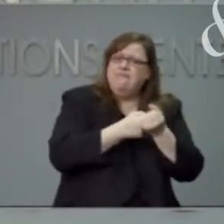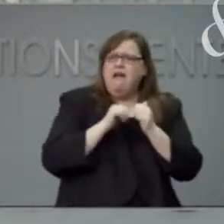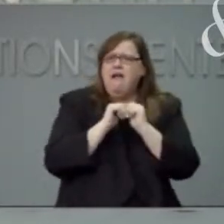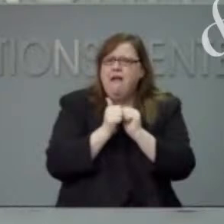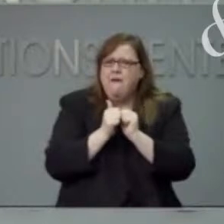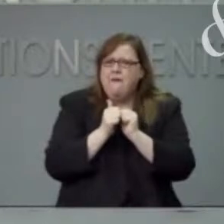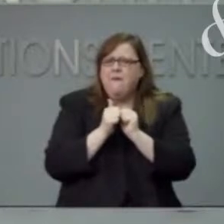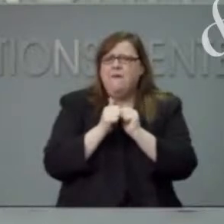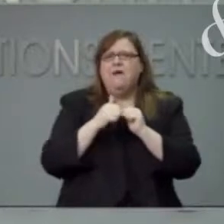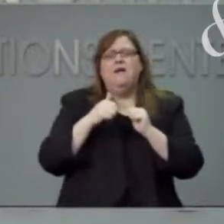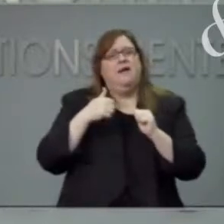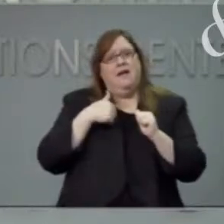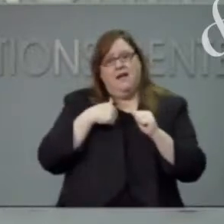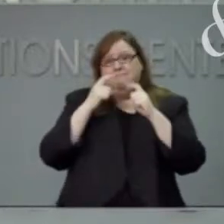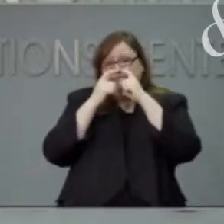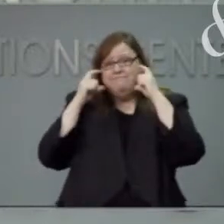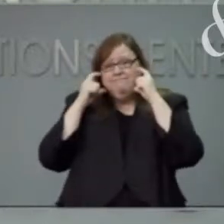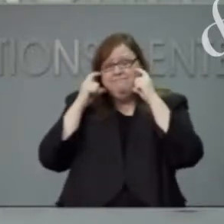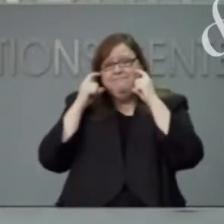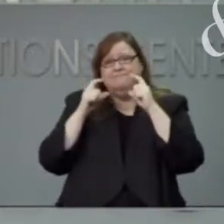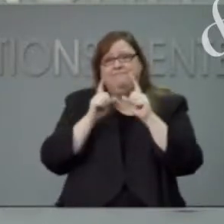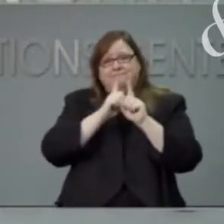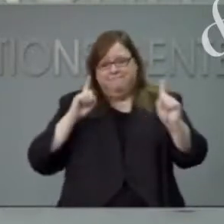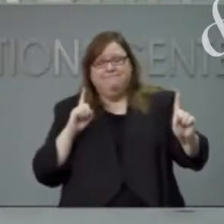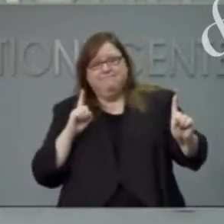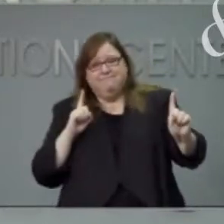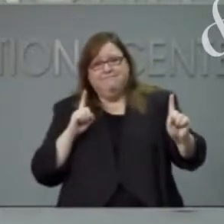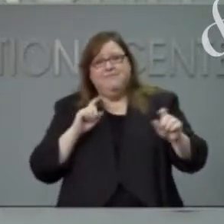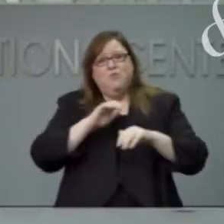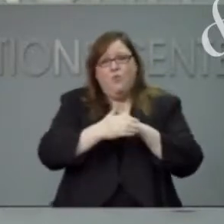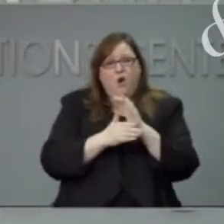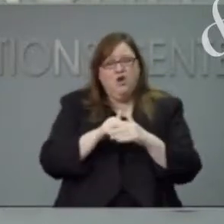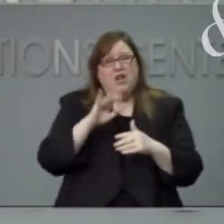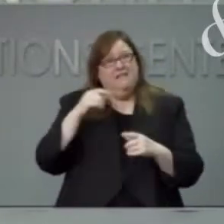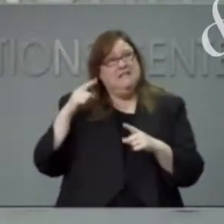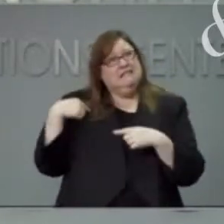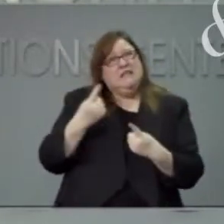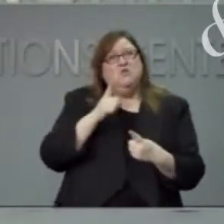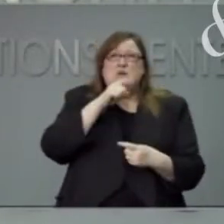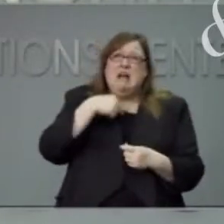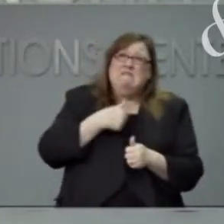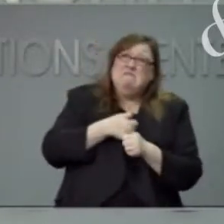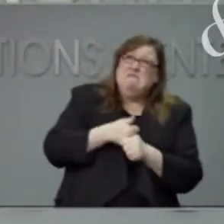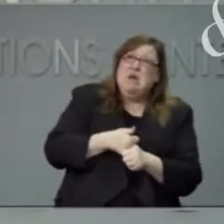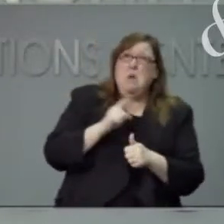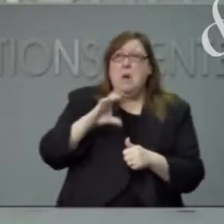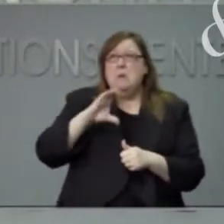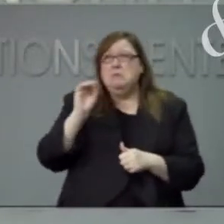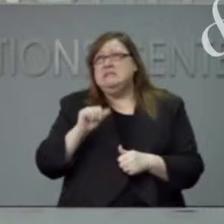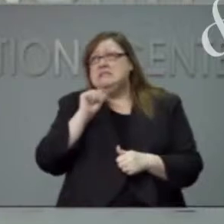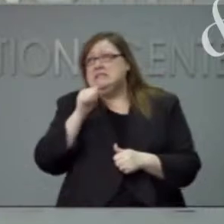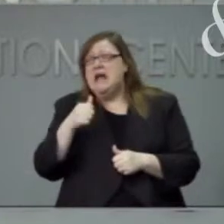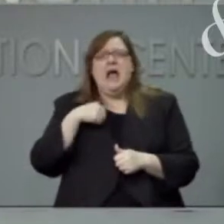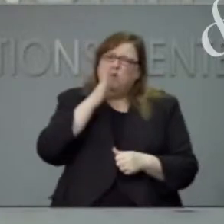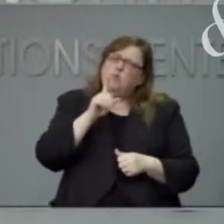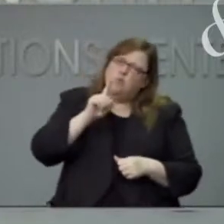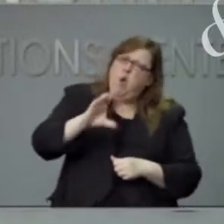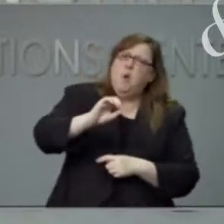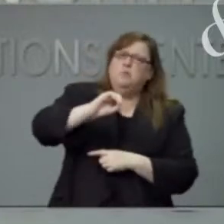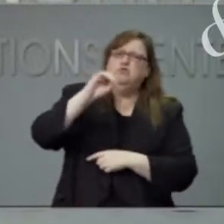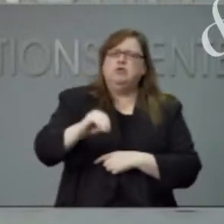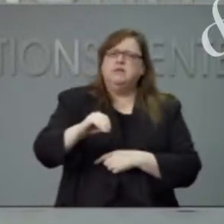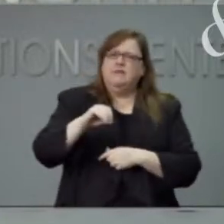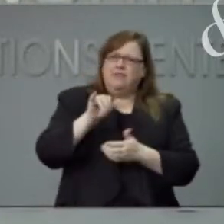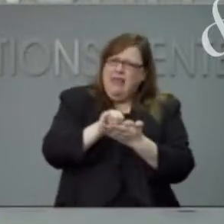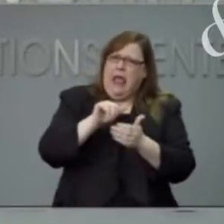And if I'm not doing the three W's like I should, then I'm going to do that. And I'm going to use my common sense, and I'm going to try to help slow the